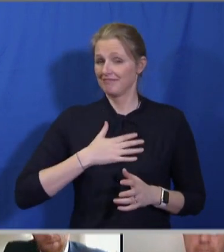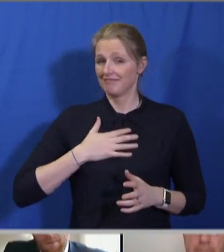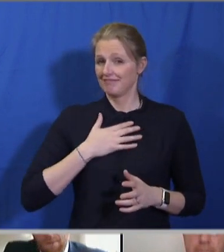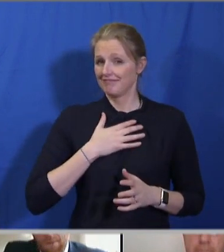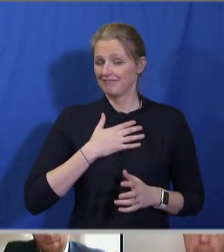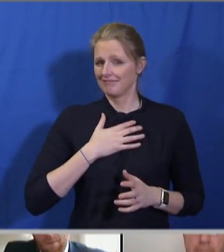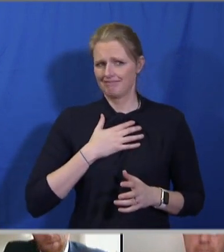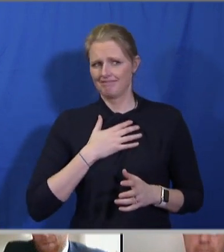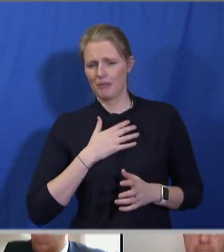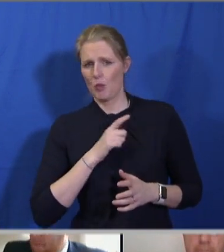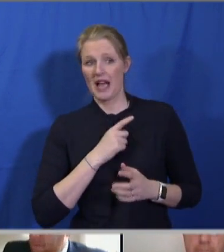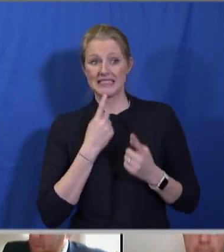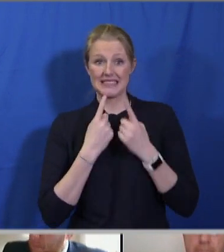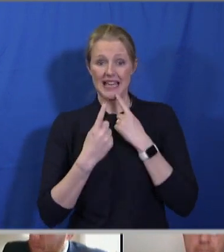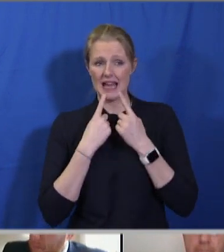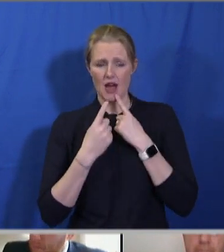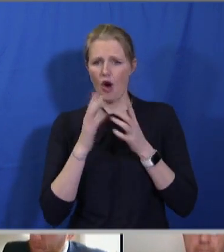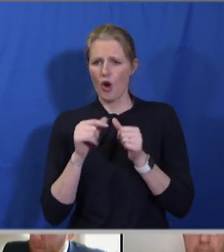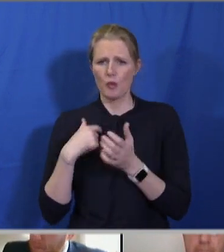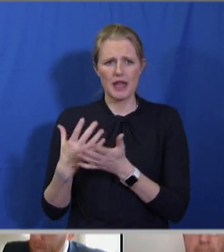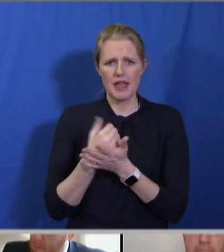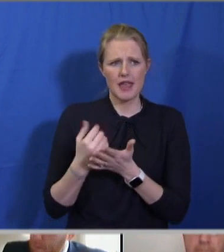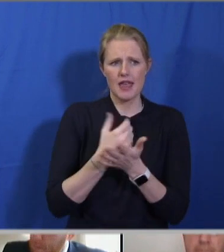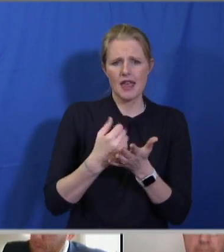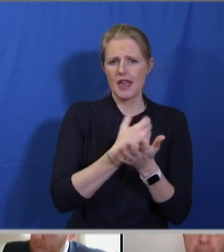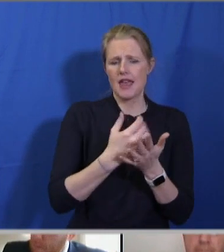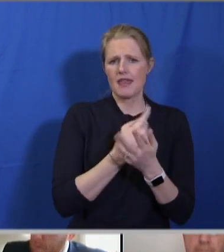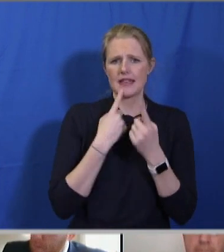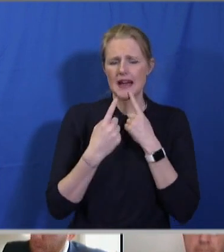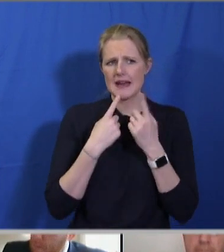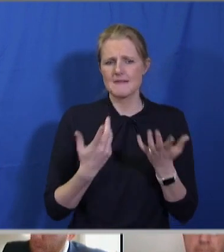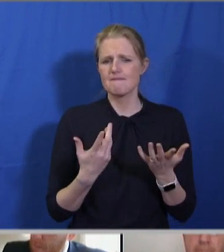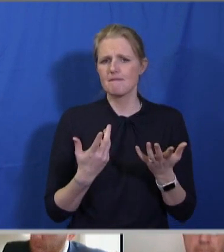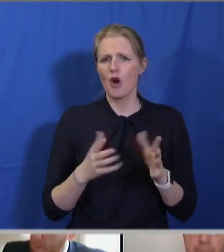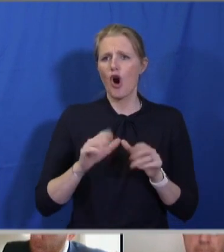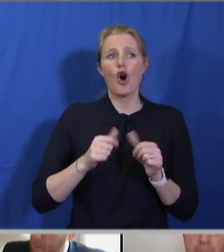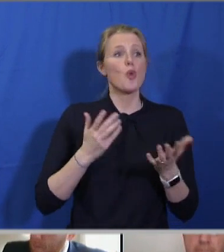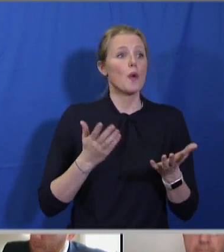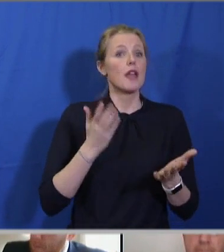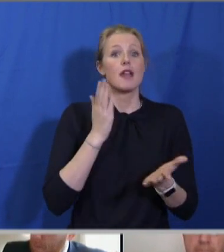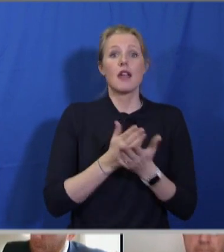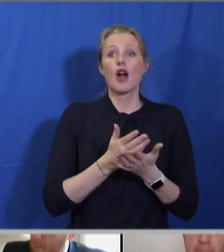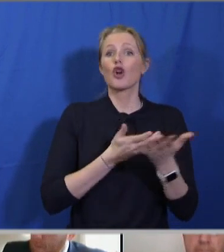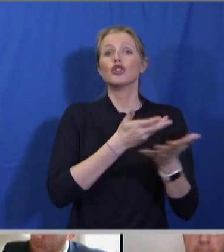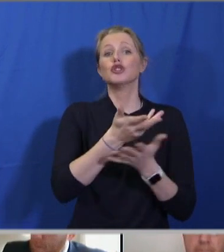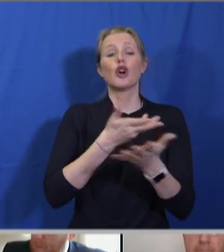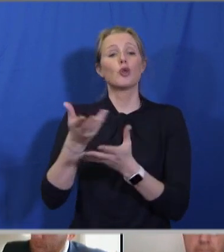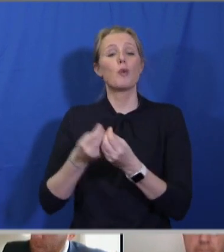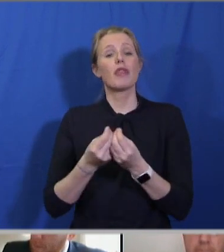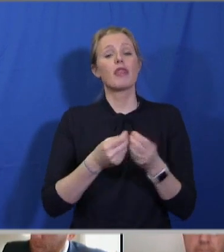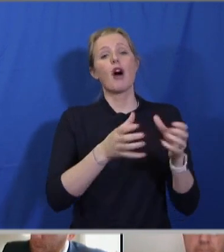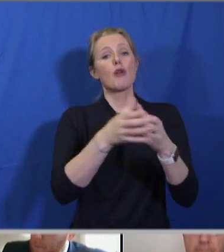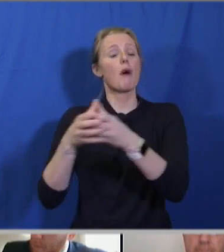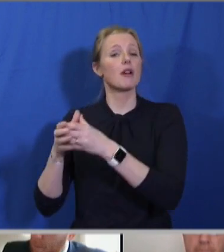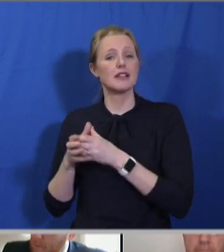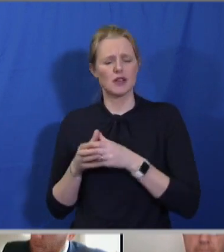don't collect data, and about how we consult or don't consult with interested parties, and how we